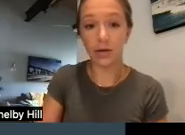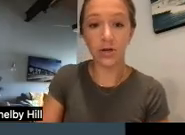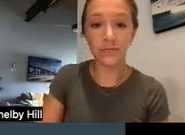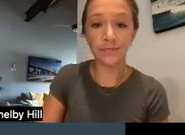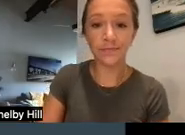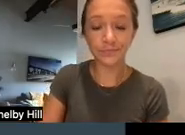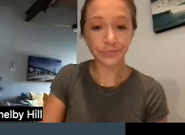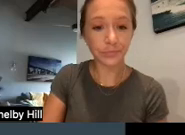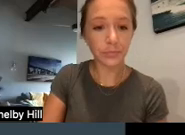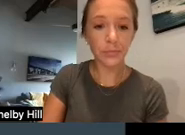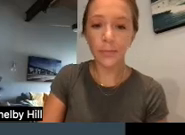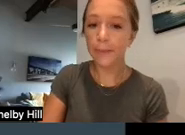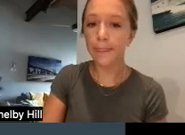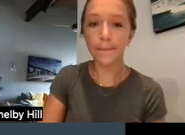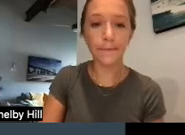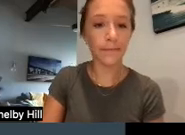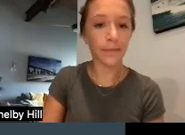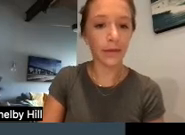Sign Language.